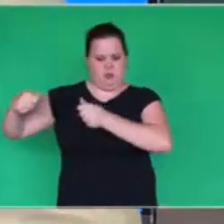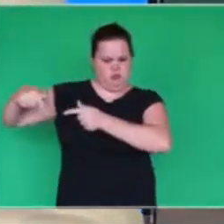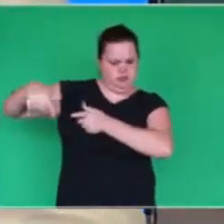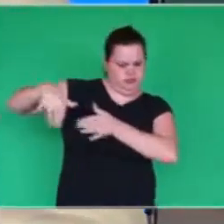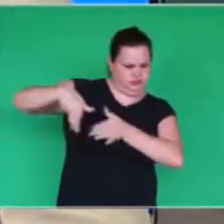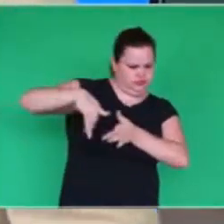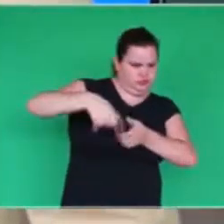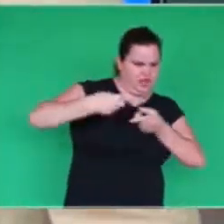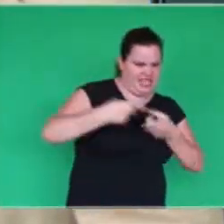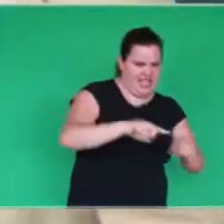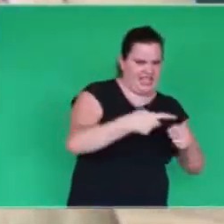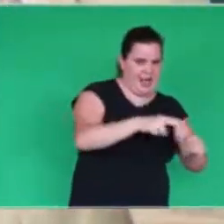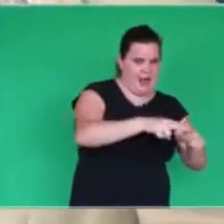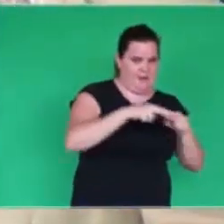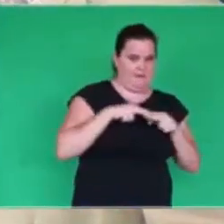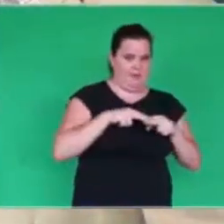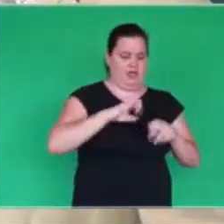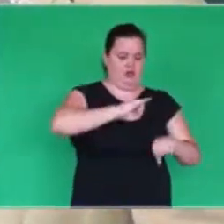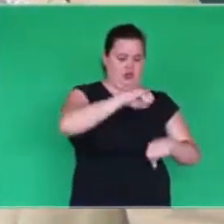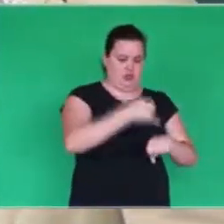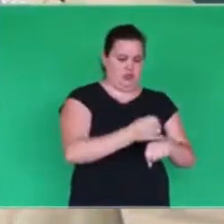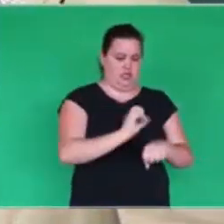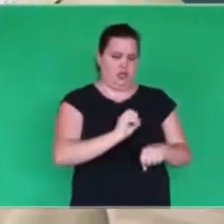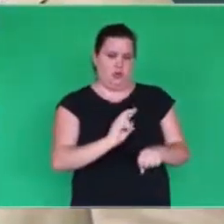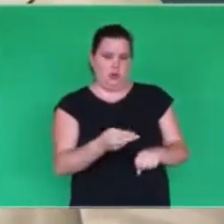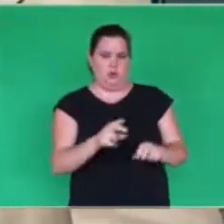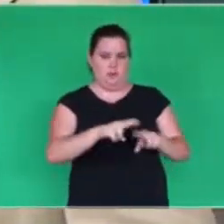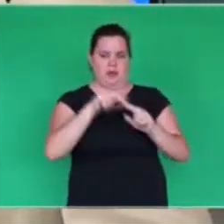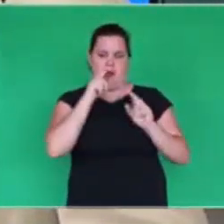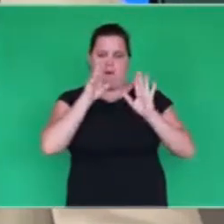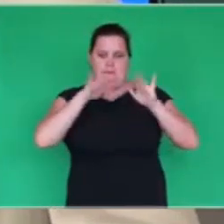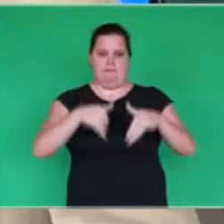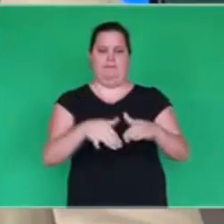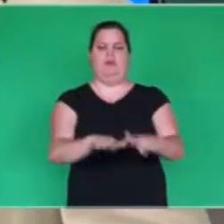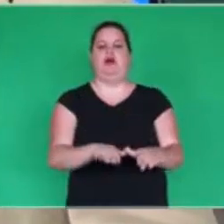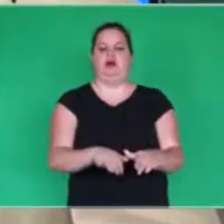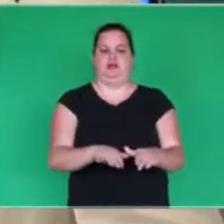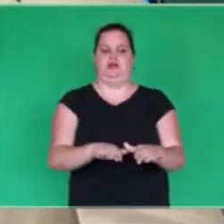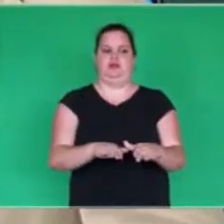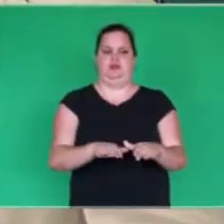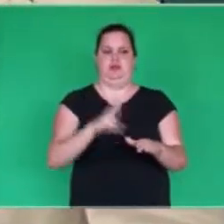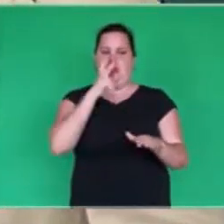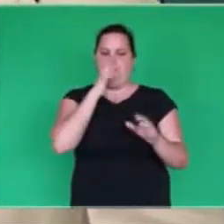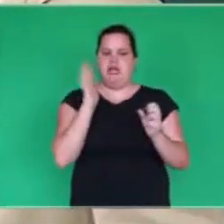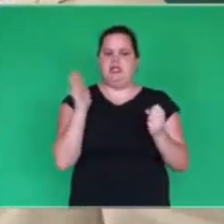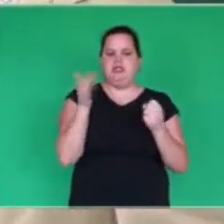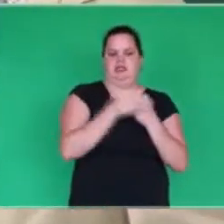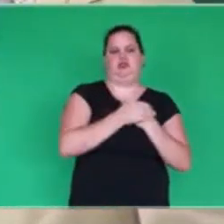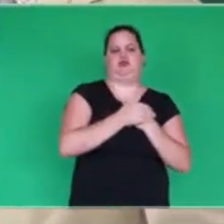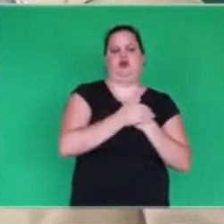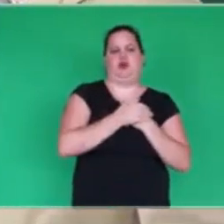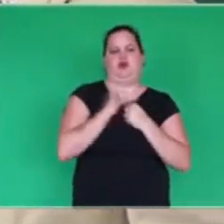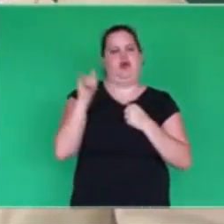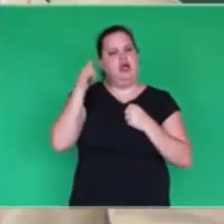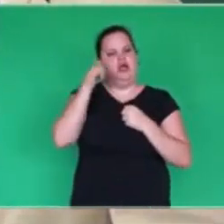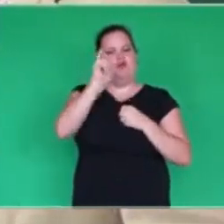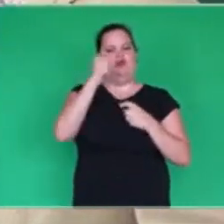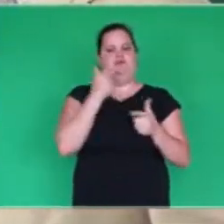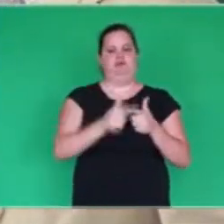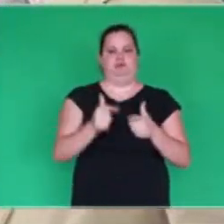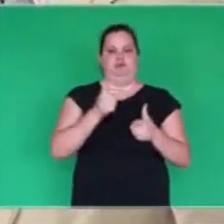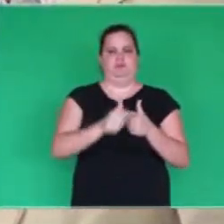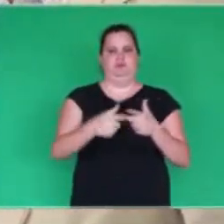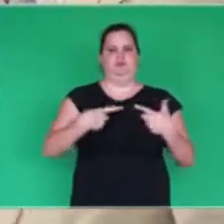the valley of Jehoshaphat, or Jezreel. Today, it kind of looks like this. In these